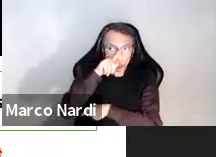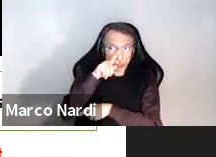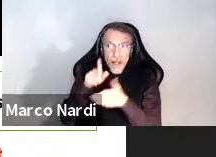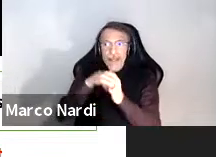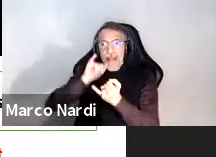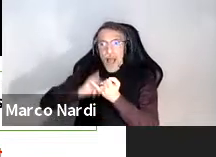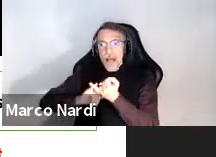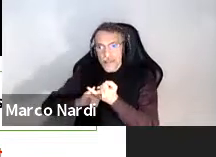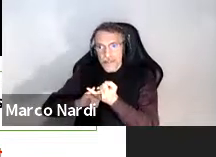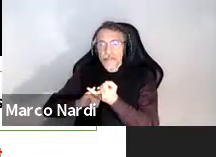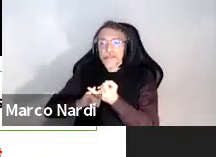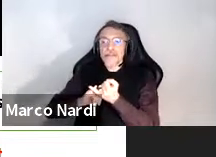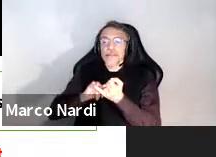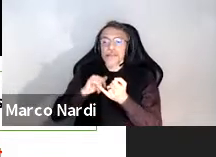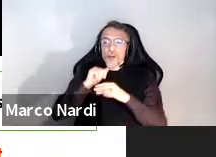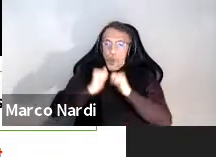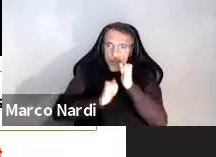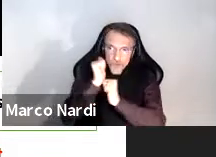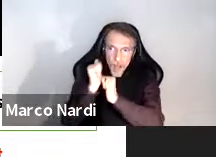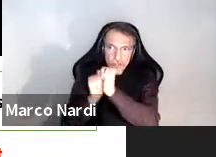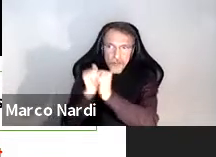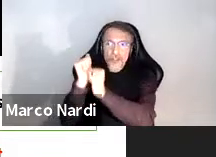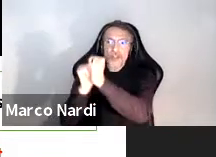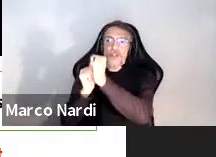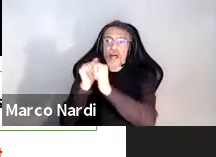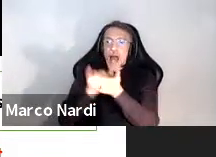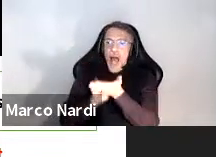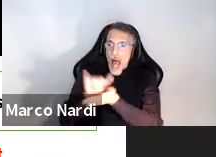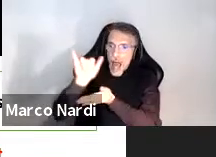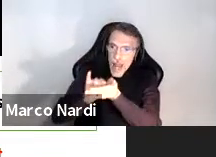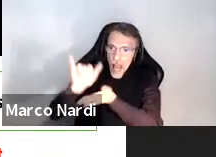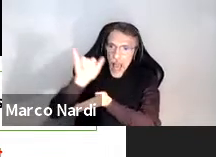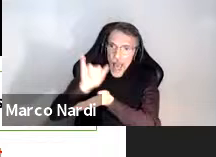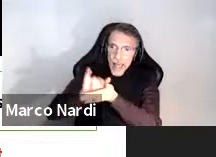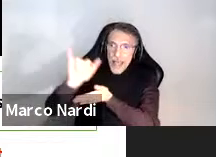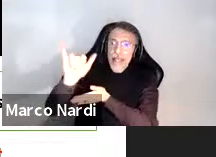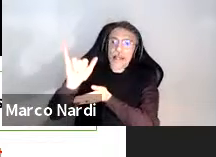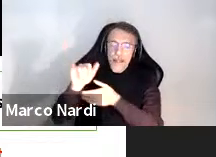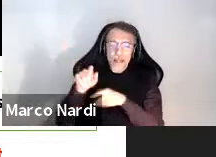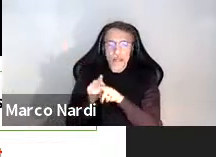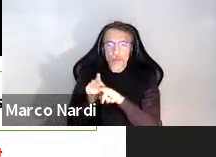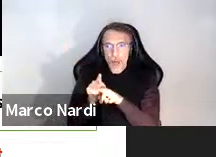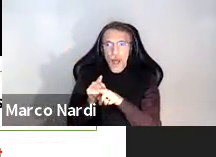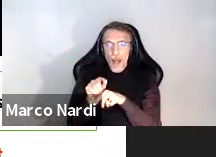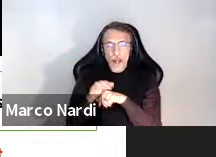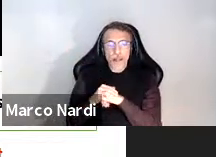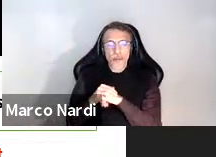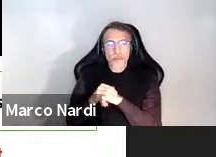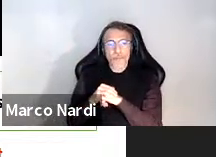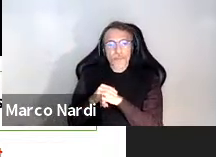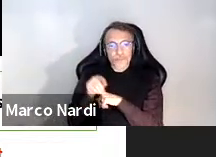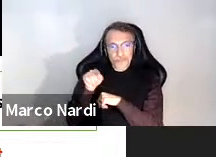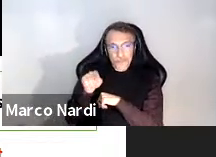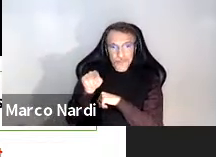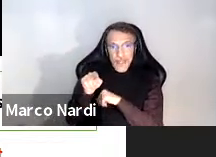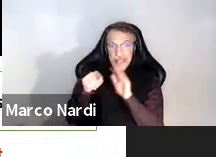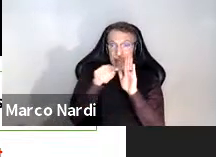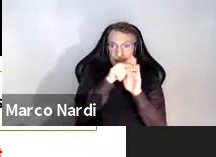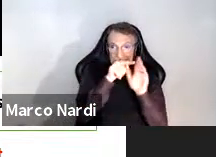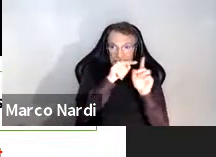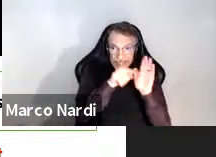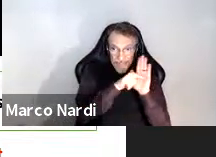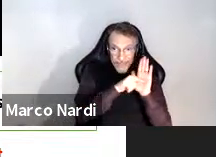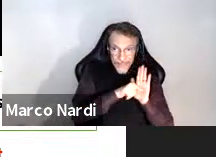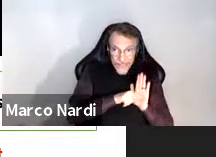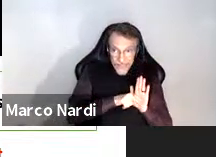significantly. Construction and airline industries also suffered. But apart from the negative impact, very